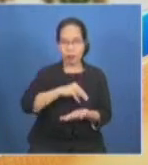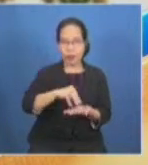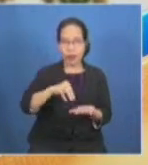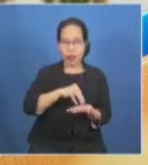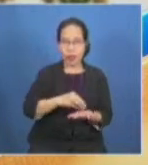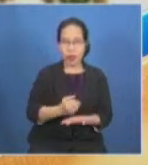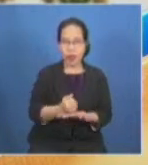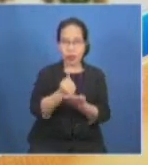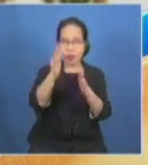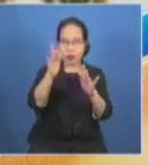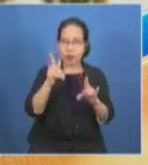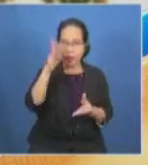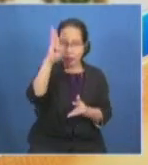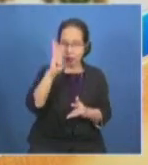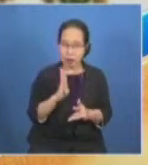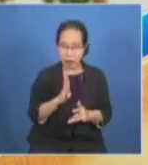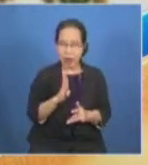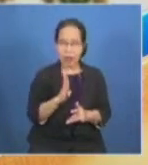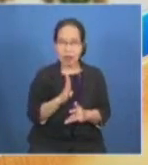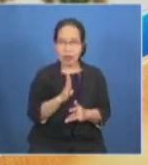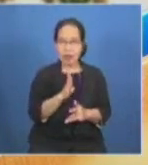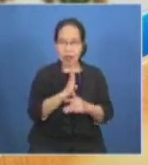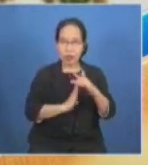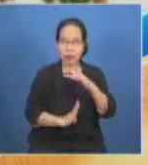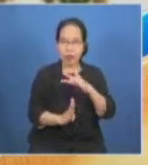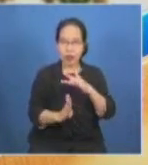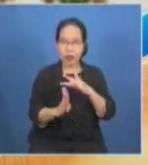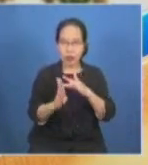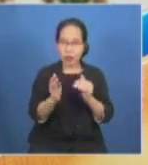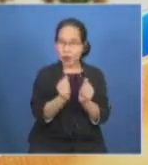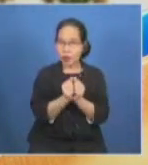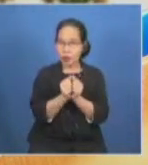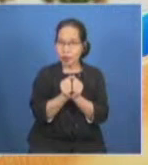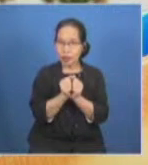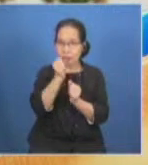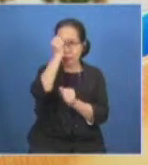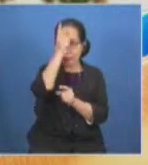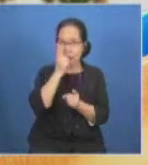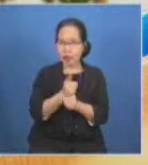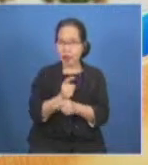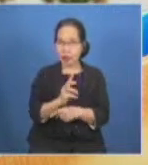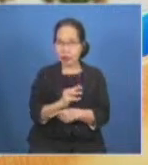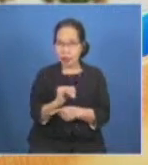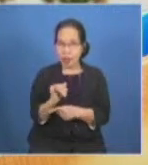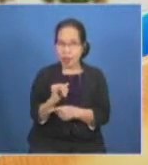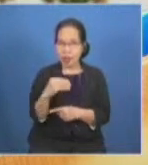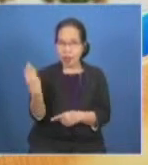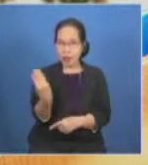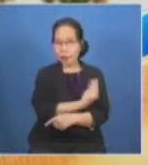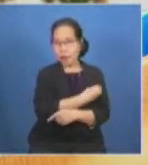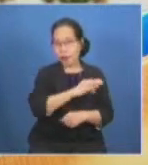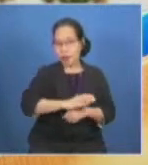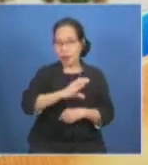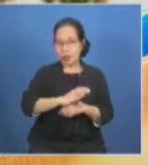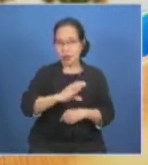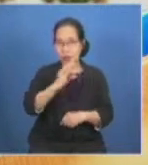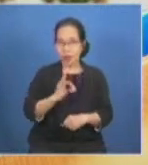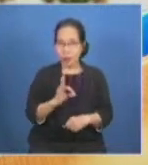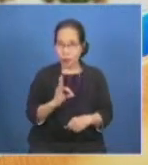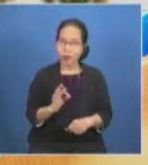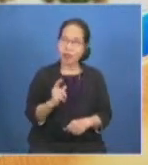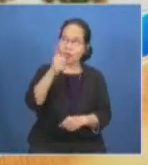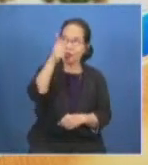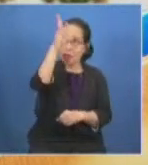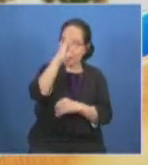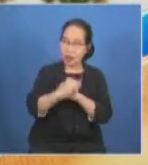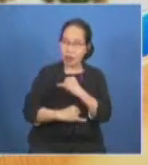humble community in Occidental Mindoro, which with God's help and mercy, we reach together with the brethren in the MCGI